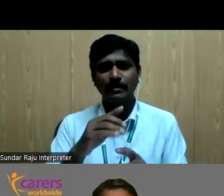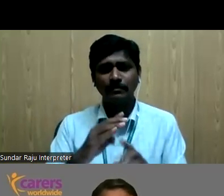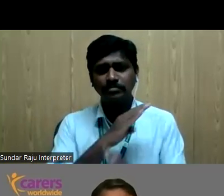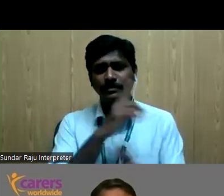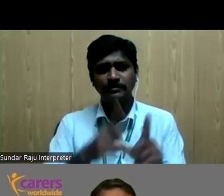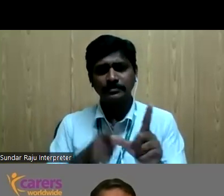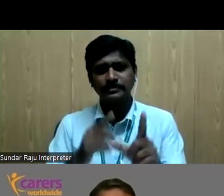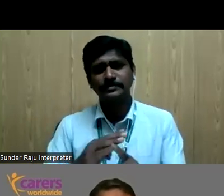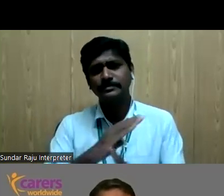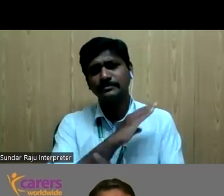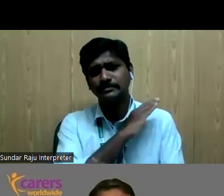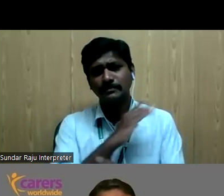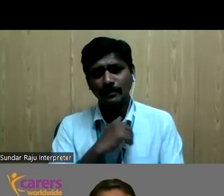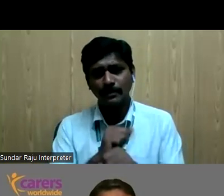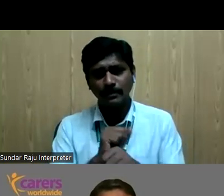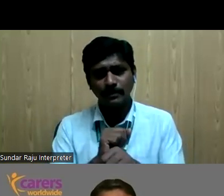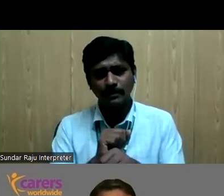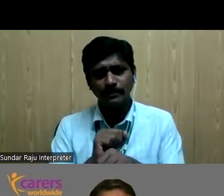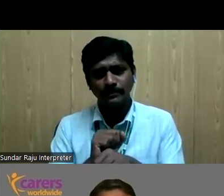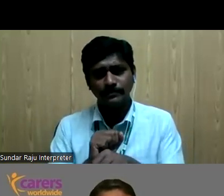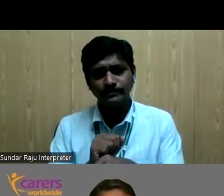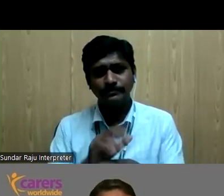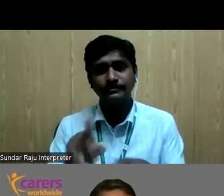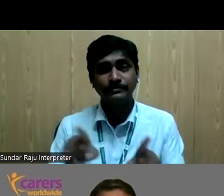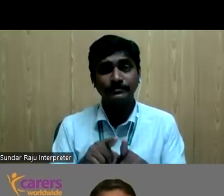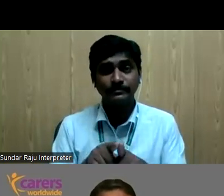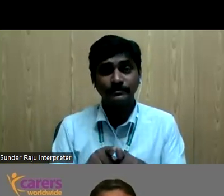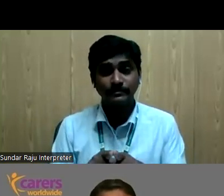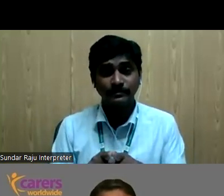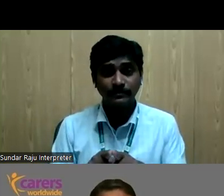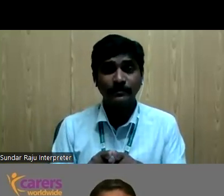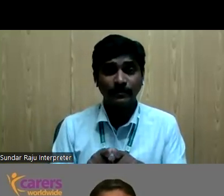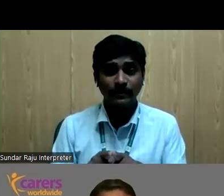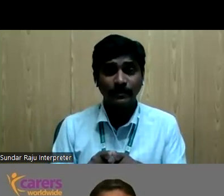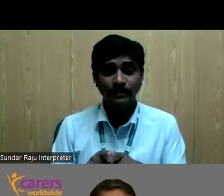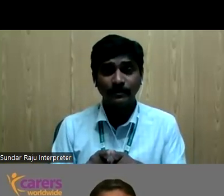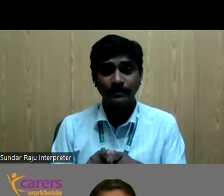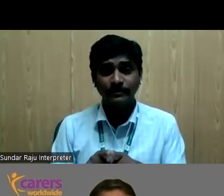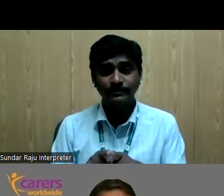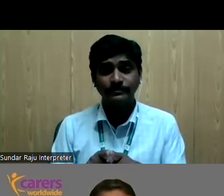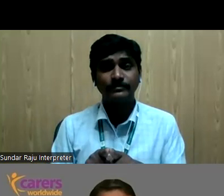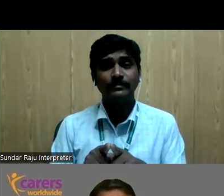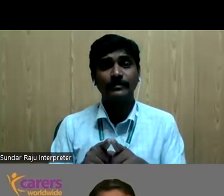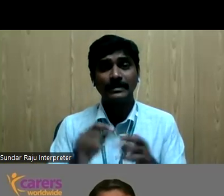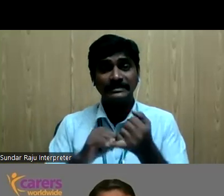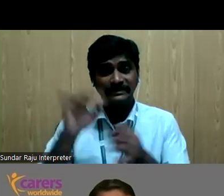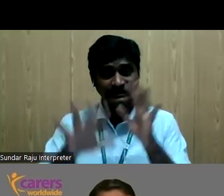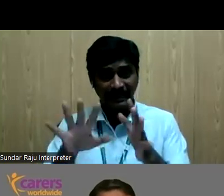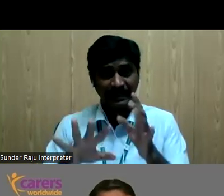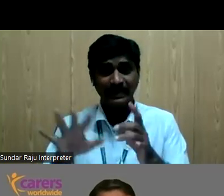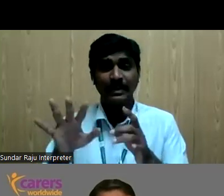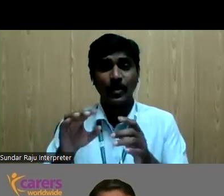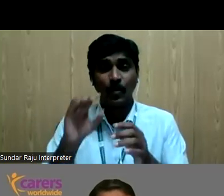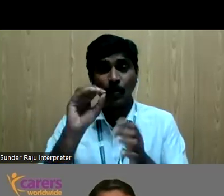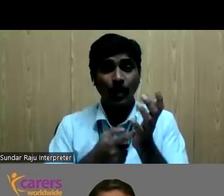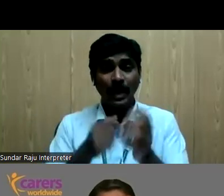since last many years I'm in the field, I'm also a secretary general for the Federation of Organizations working for the disabilities in the state of Telangana. We